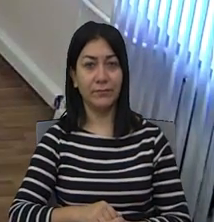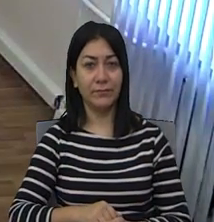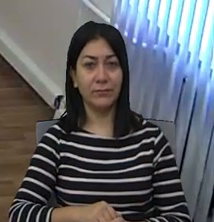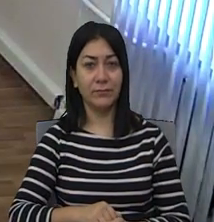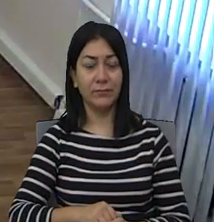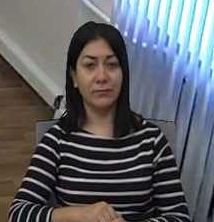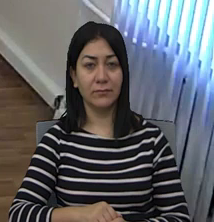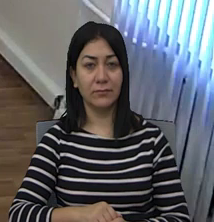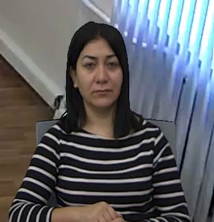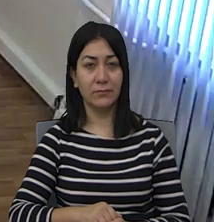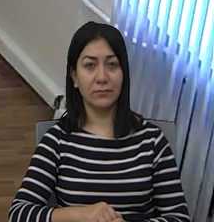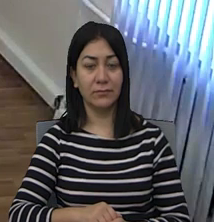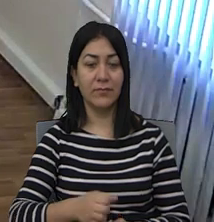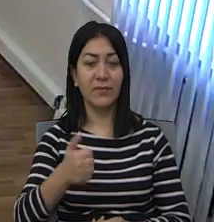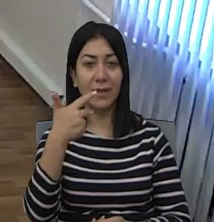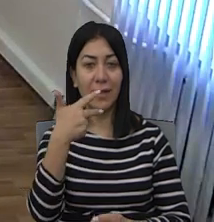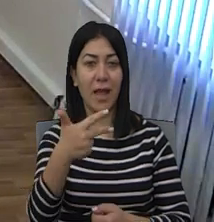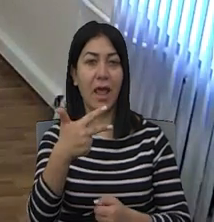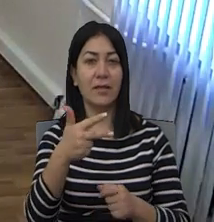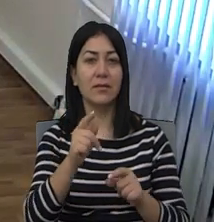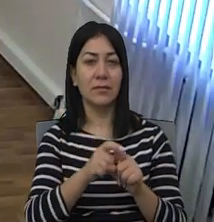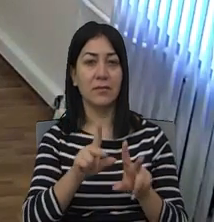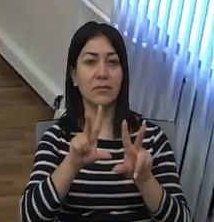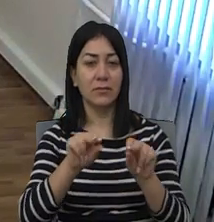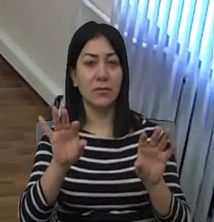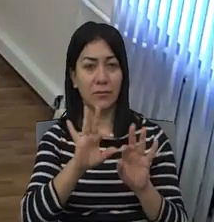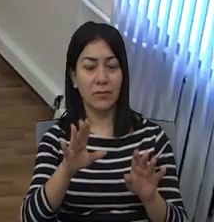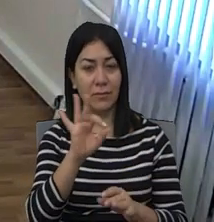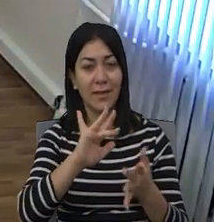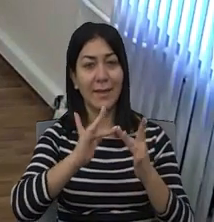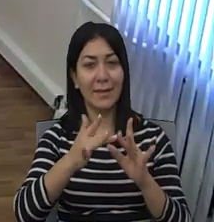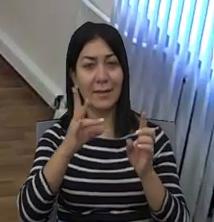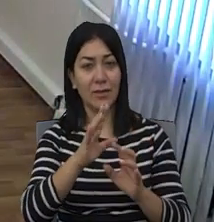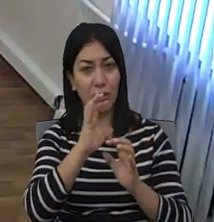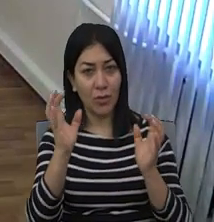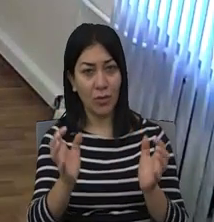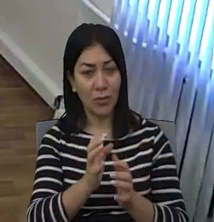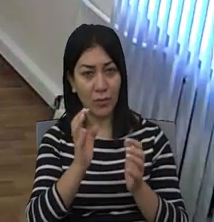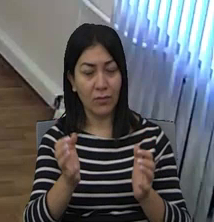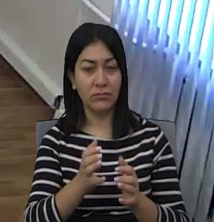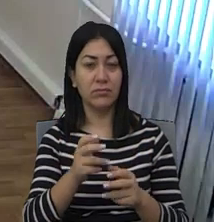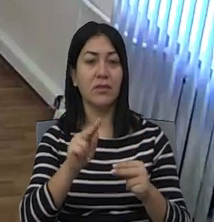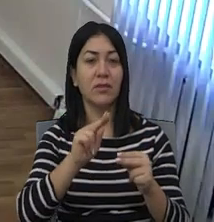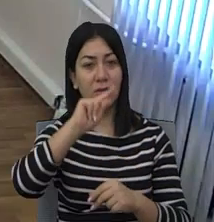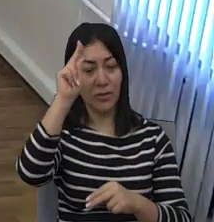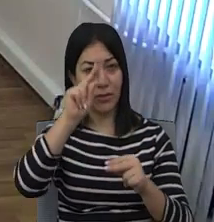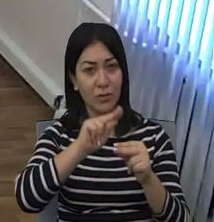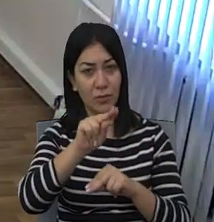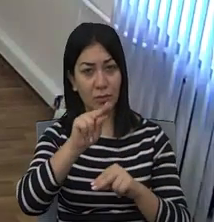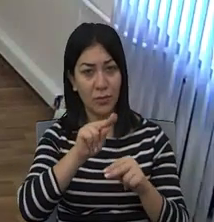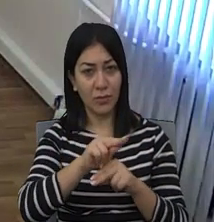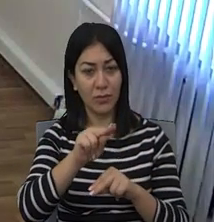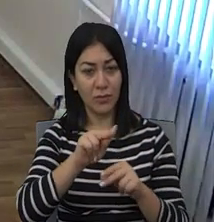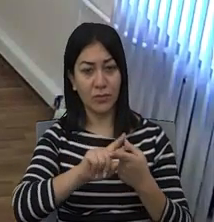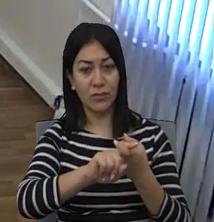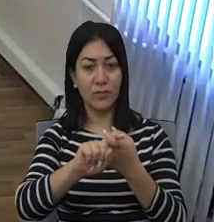for the three components, which are cybersecurity, support to the CEC, political finance, with mainly support to the